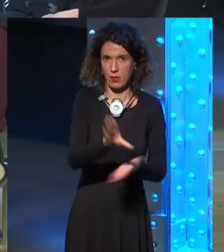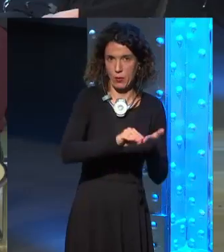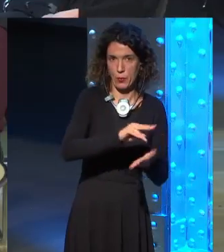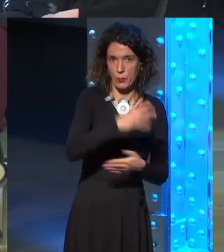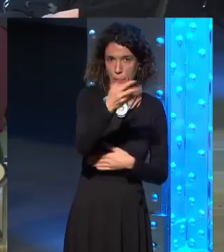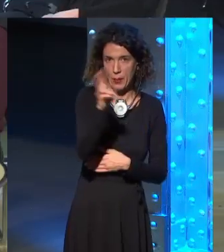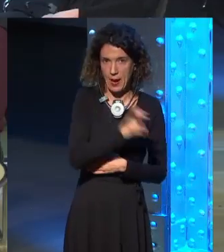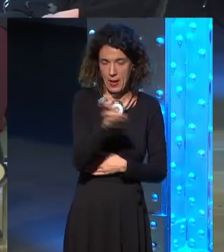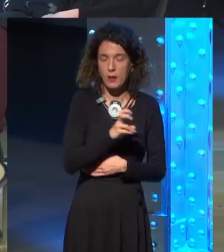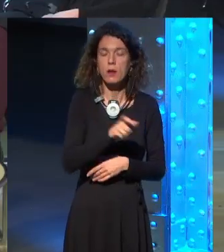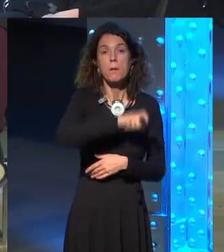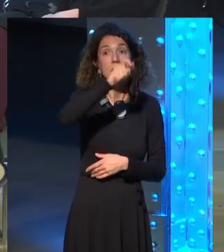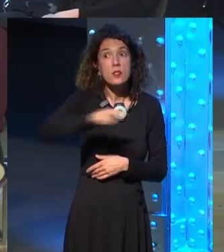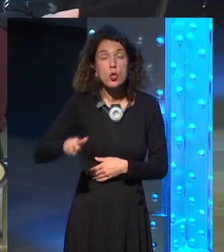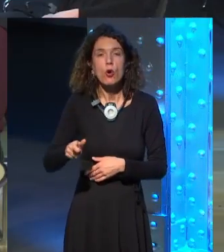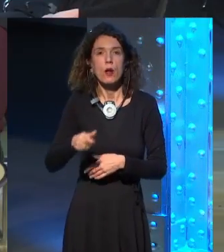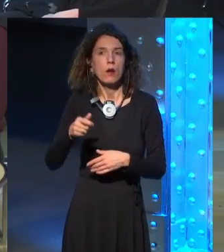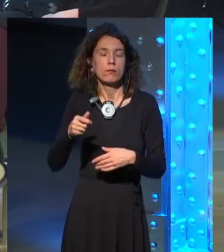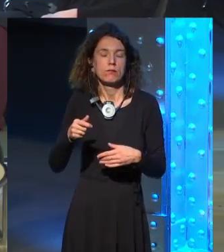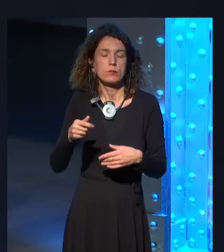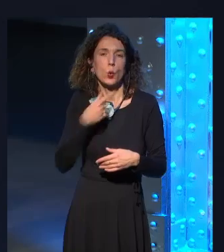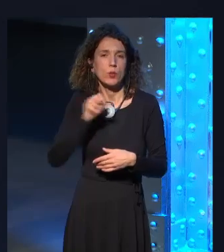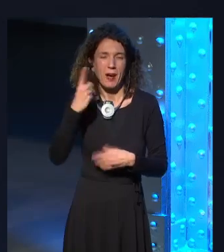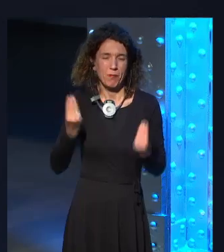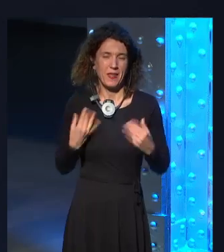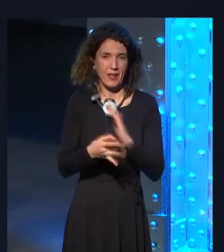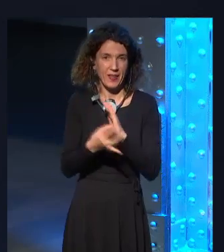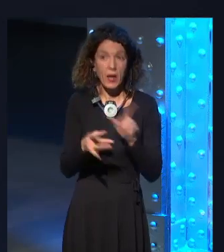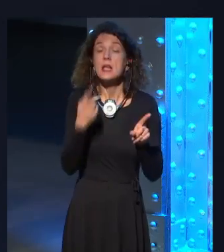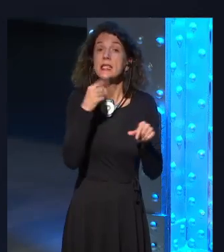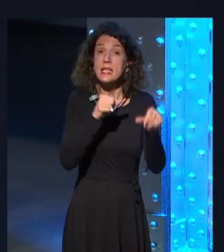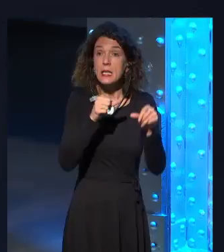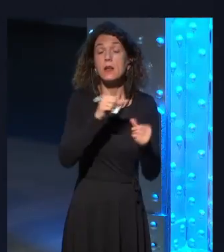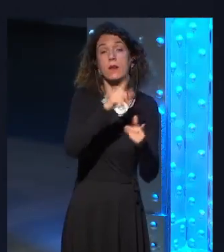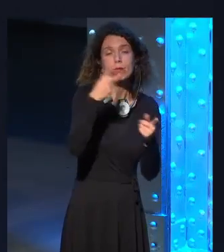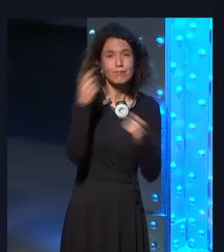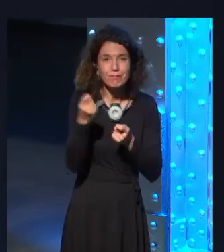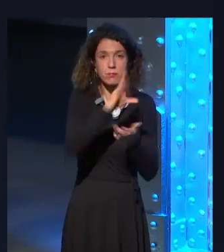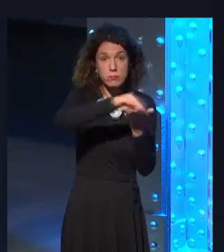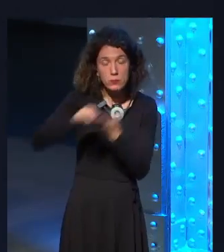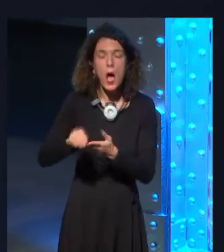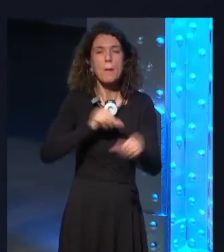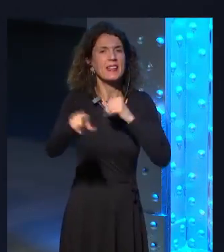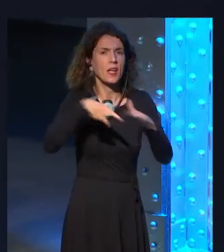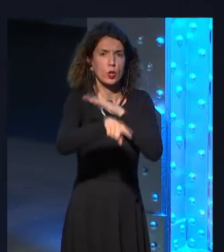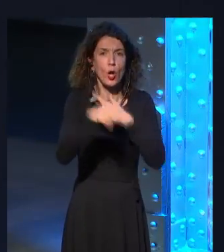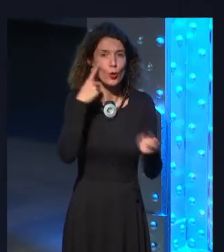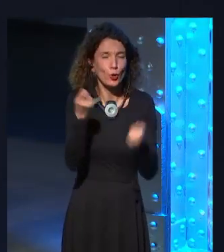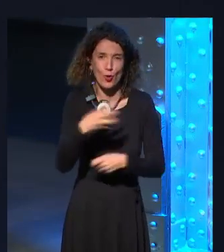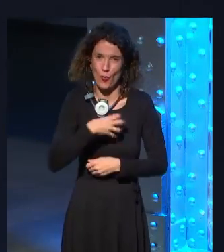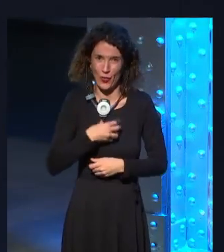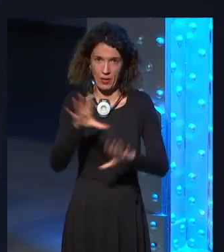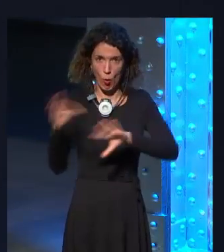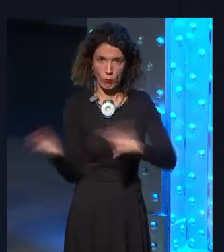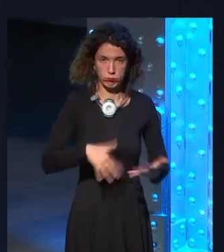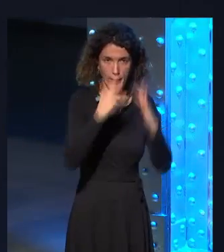life. And also, if we don't measure something, we can't manage it. And I think that's what we're trying to bring to the table, an